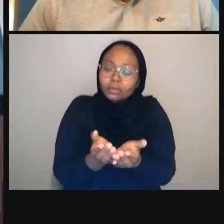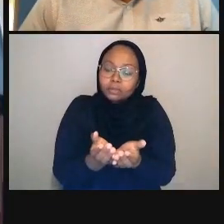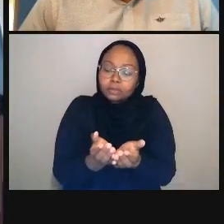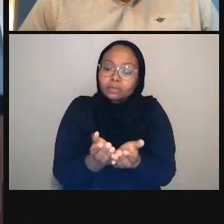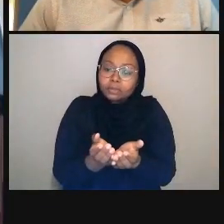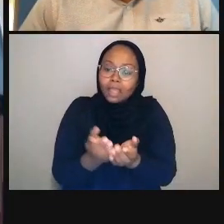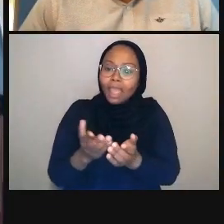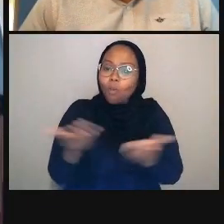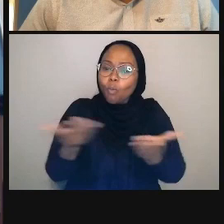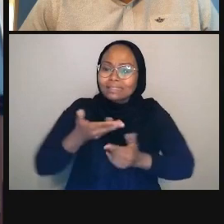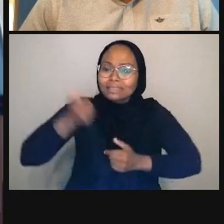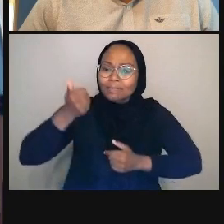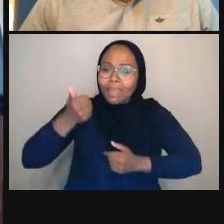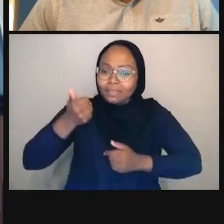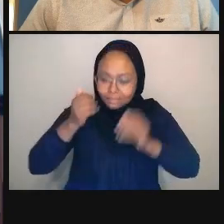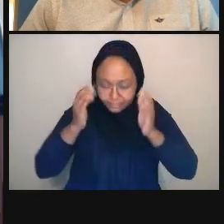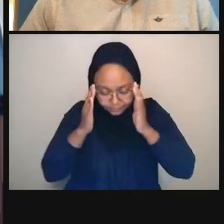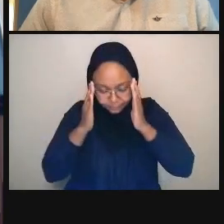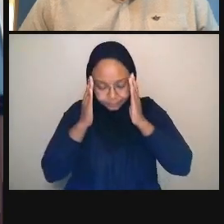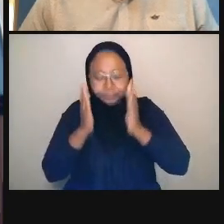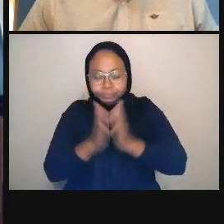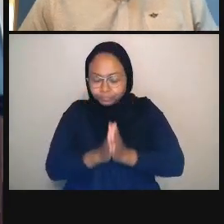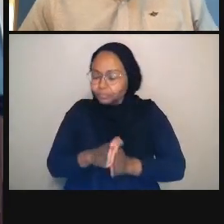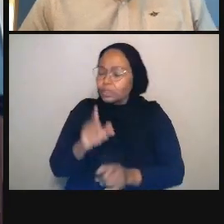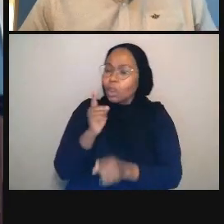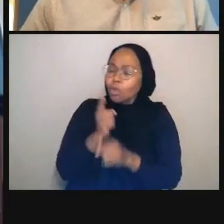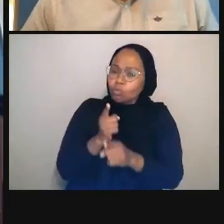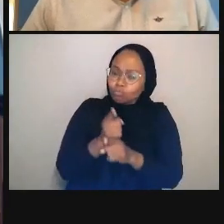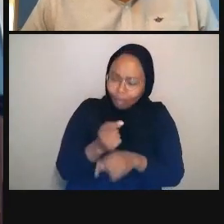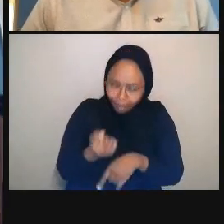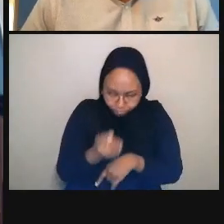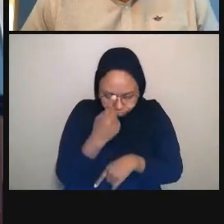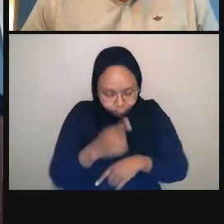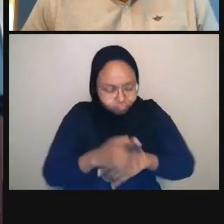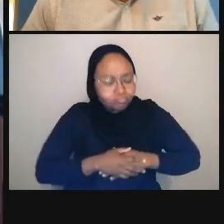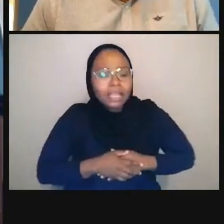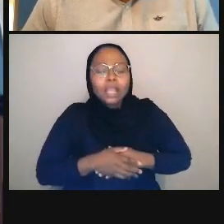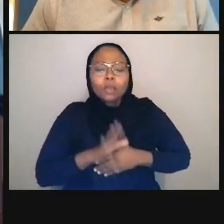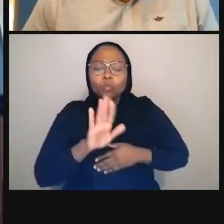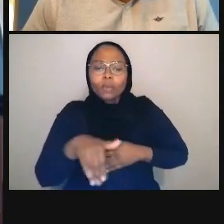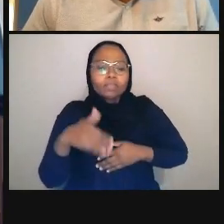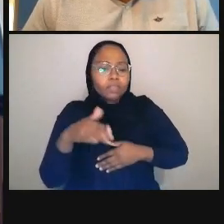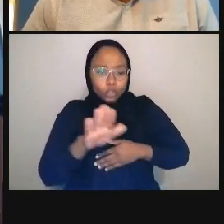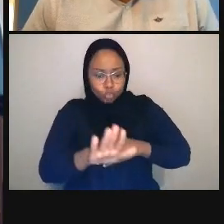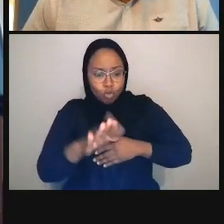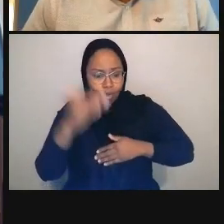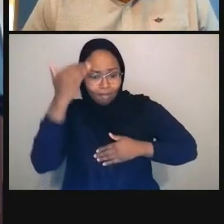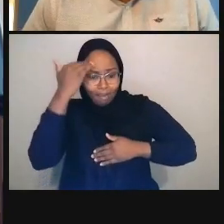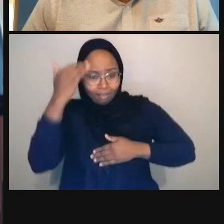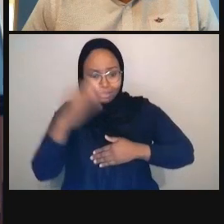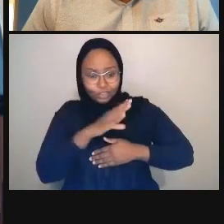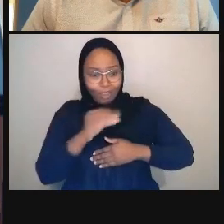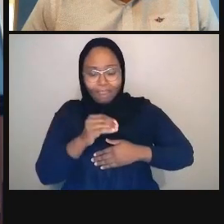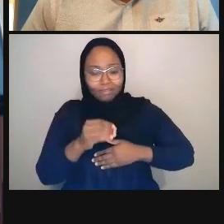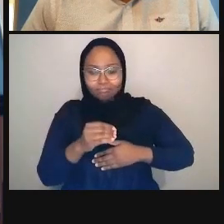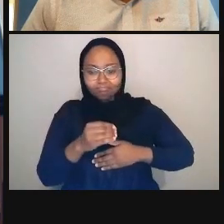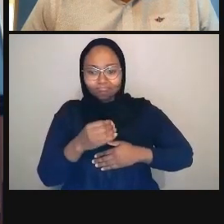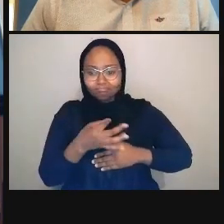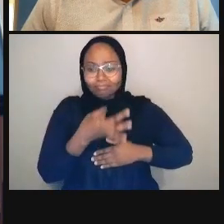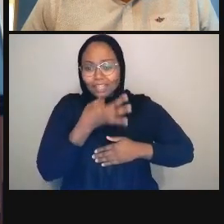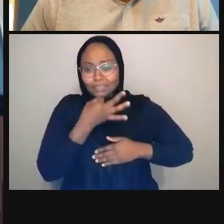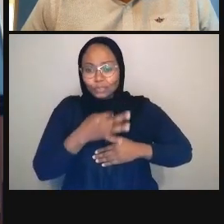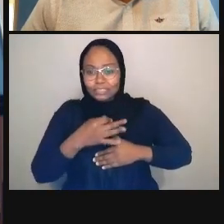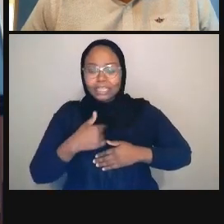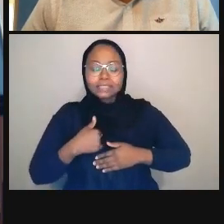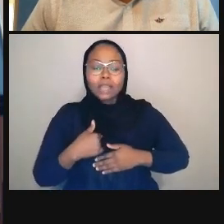Absolutely, and outstanding. Along those lines, with your knowledge and expertise, it's a sad fact that physicians like myself,